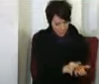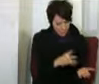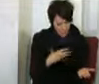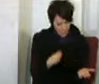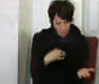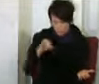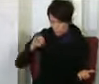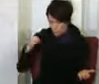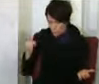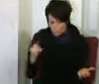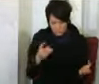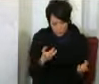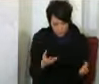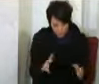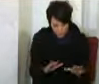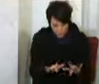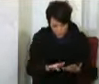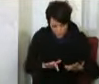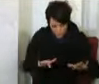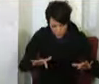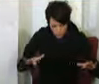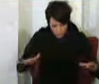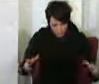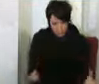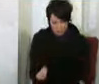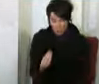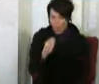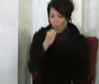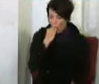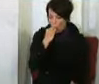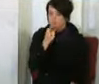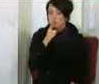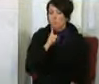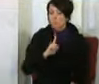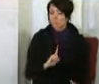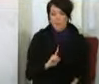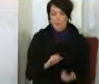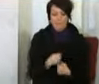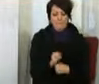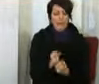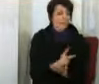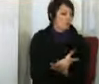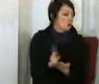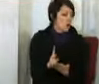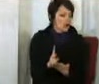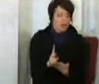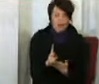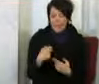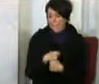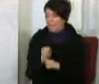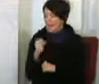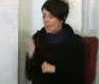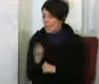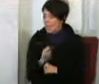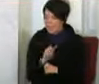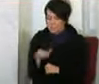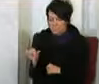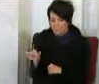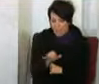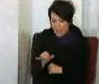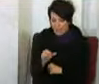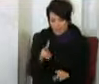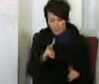that as we take your body and we take your blood, that you purify us, that you make us into those